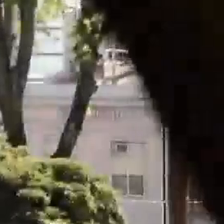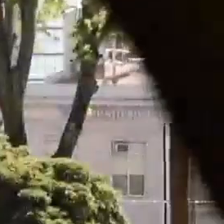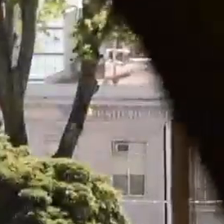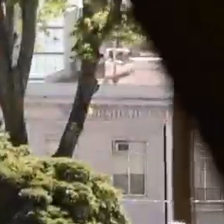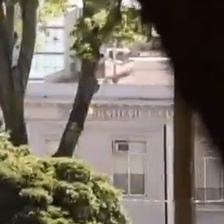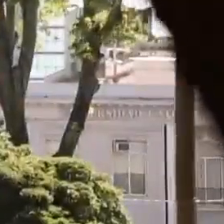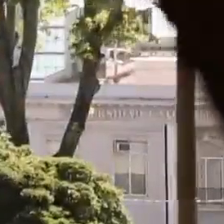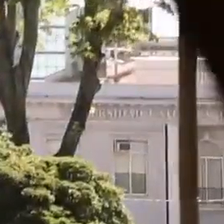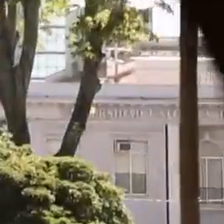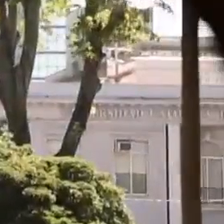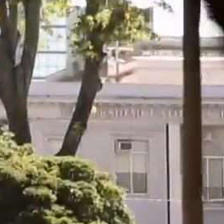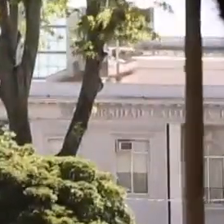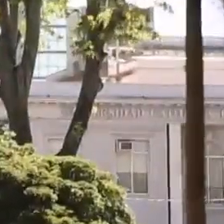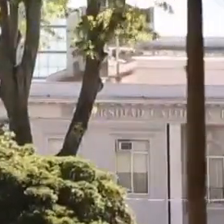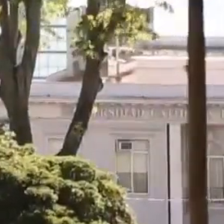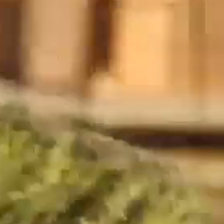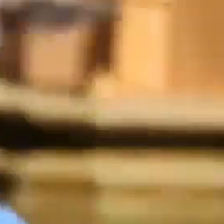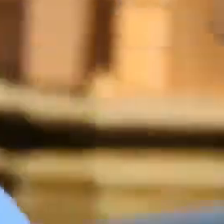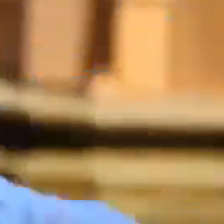Thank you.